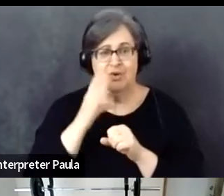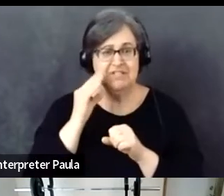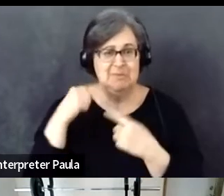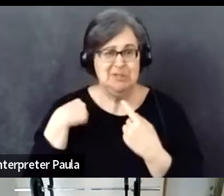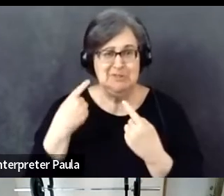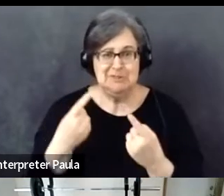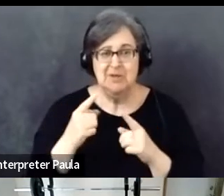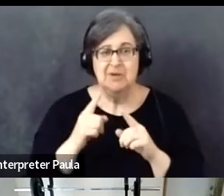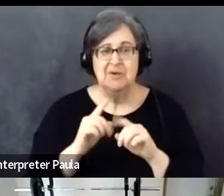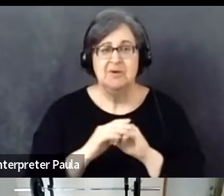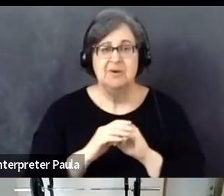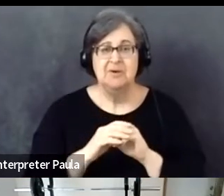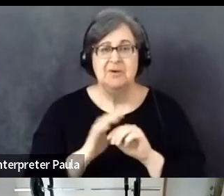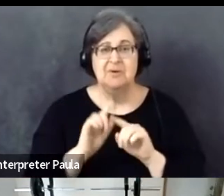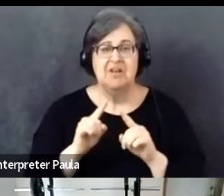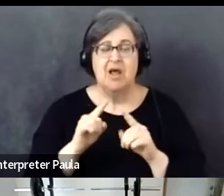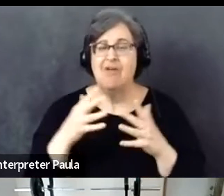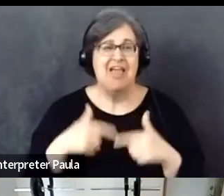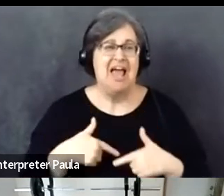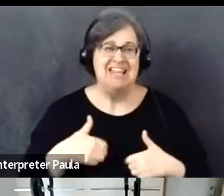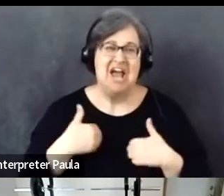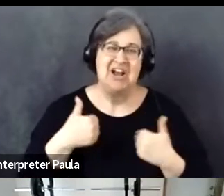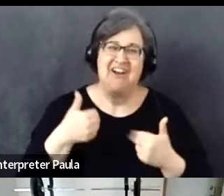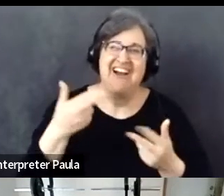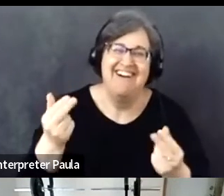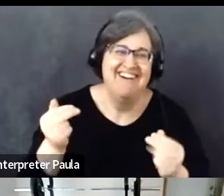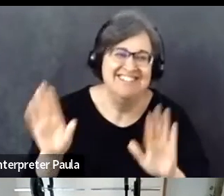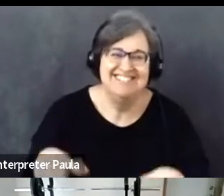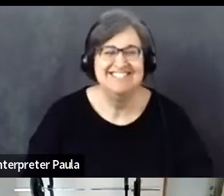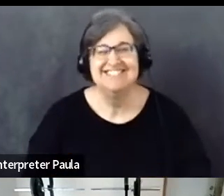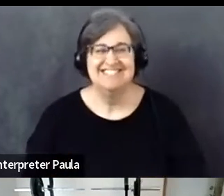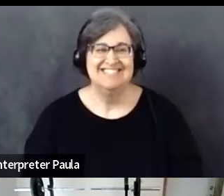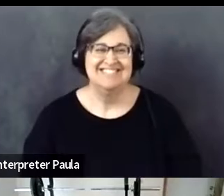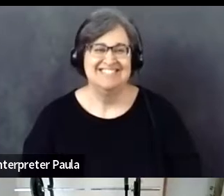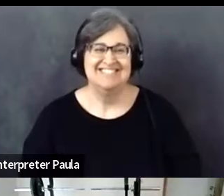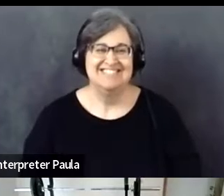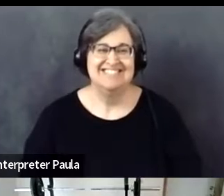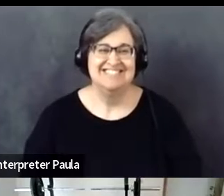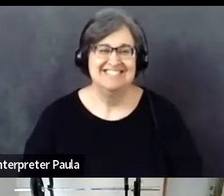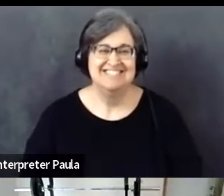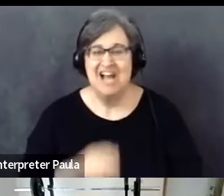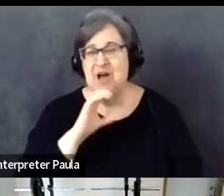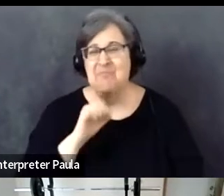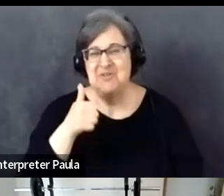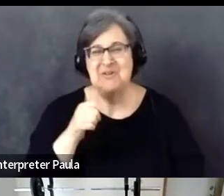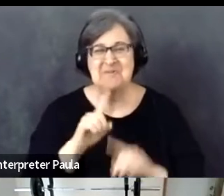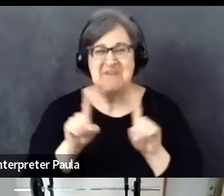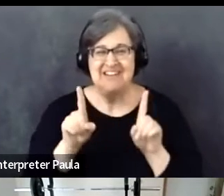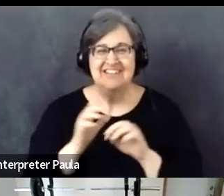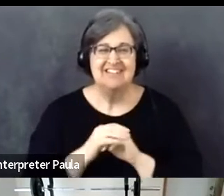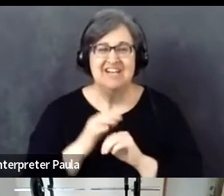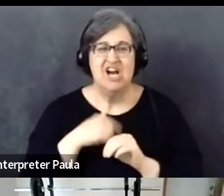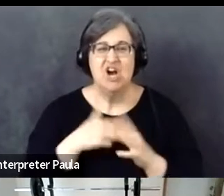experience. I'm a lot younger. No, I was gonna we're the same. I'm older, but I was